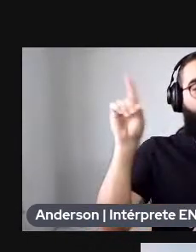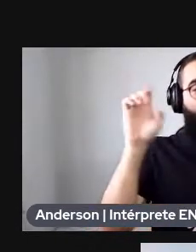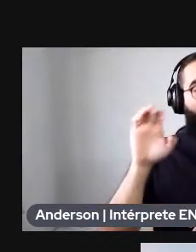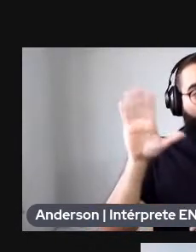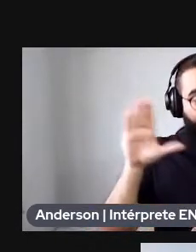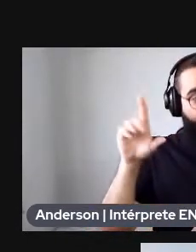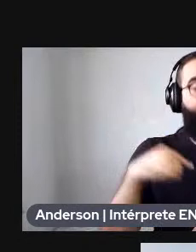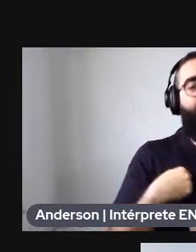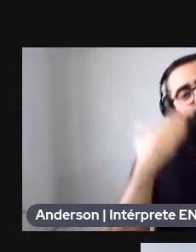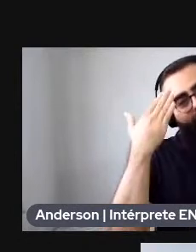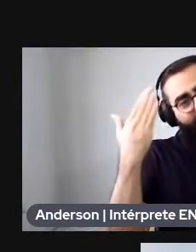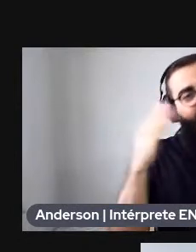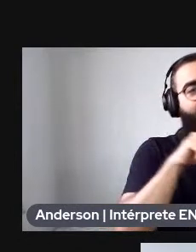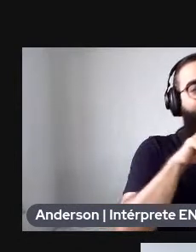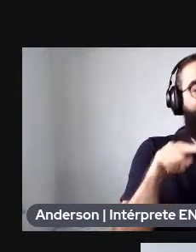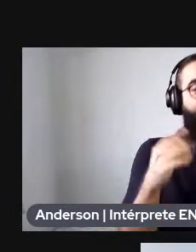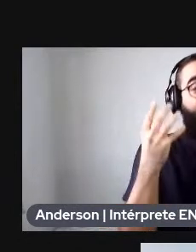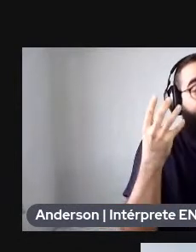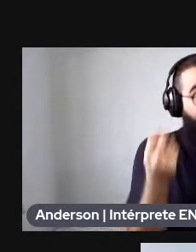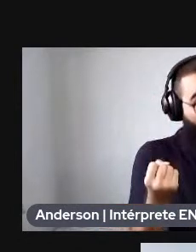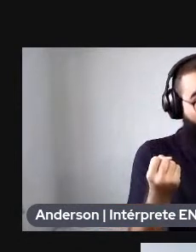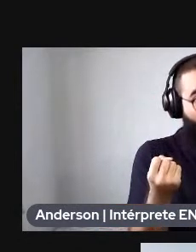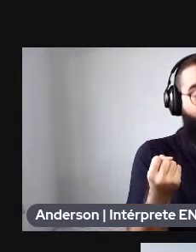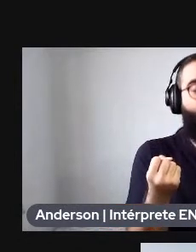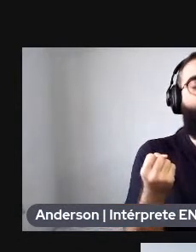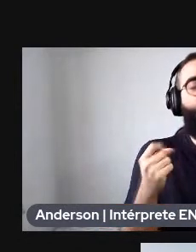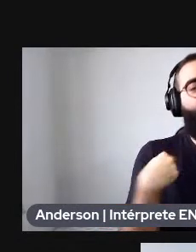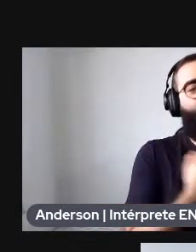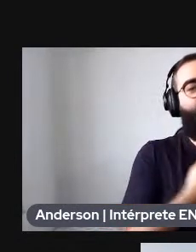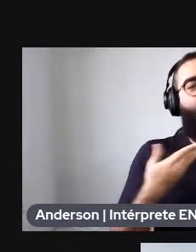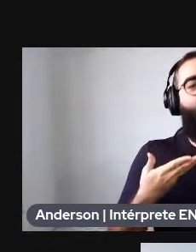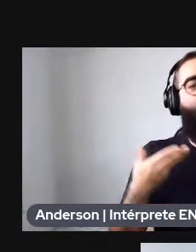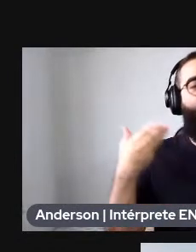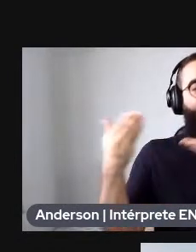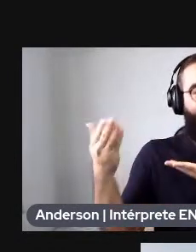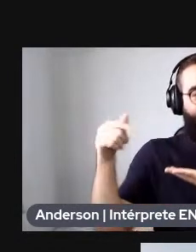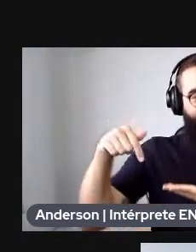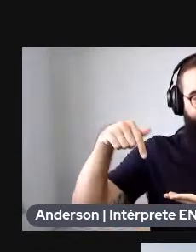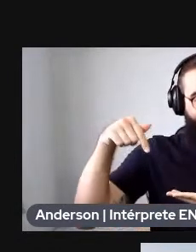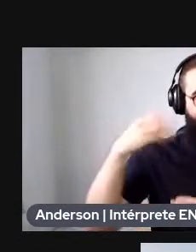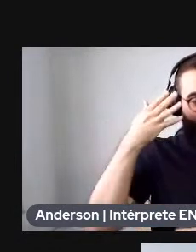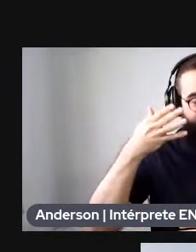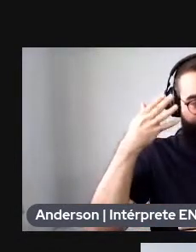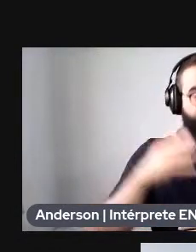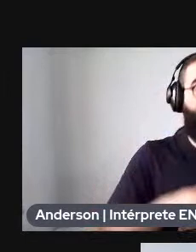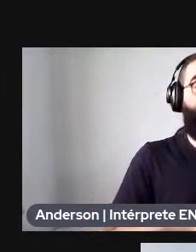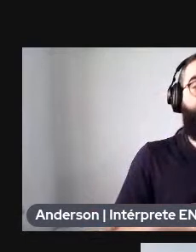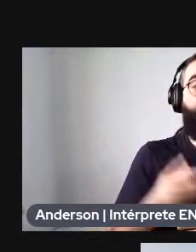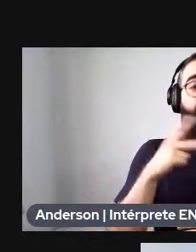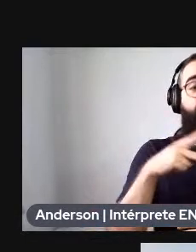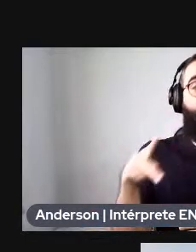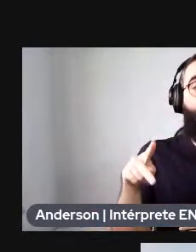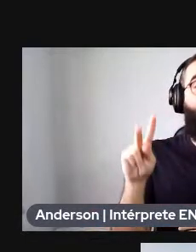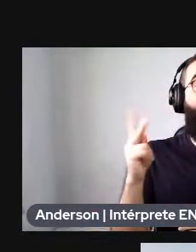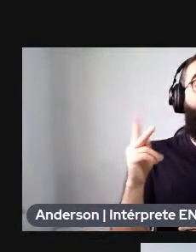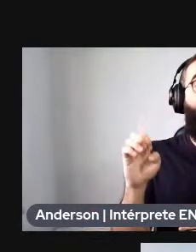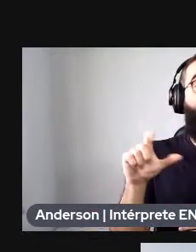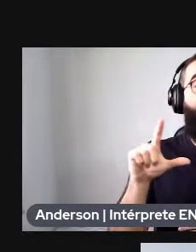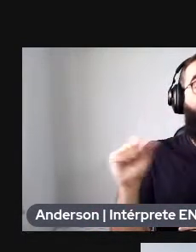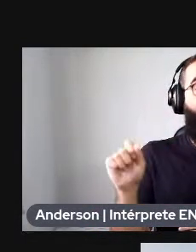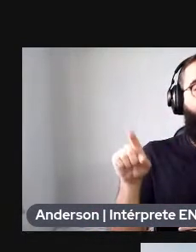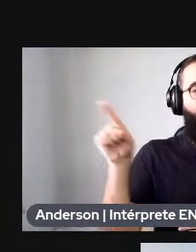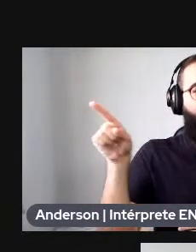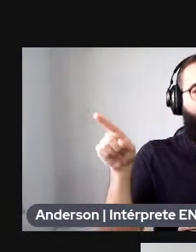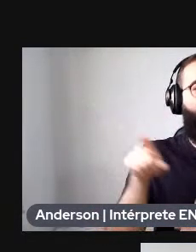thanking them for accepting our invitation. Professor Hella Olbertz is a visiting scholar